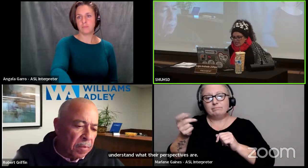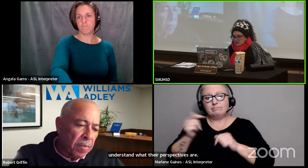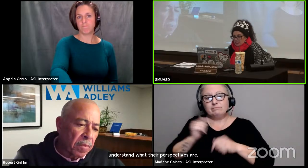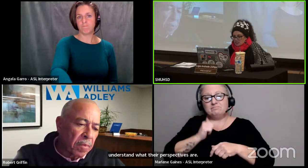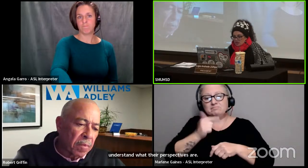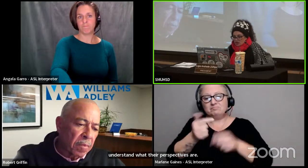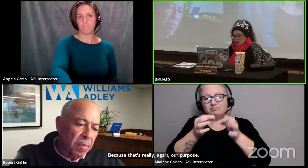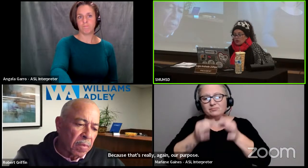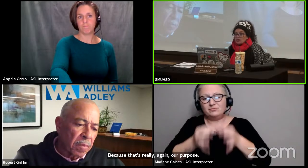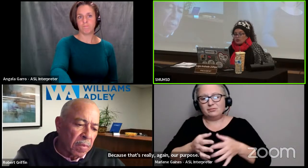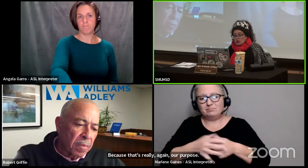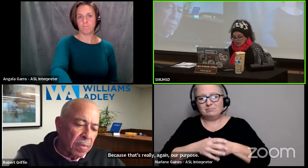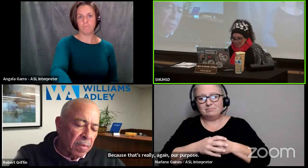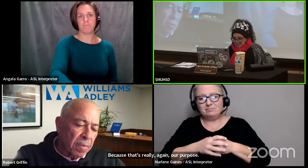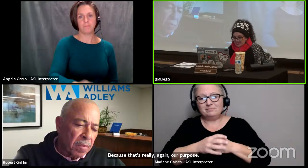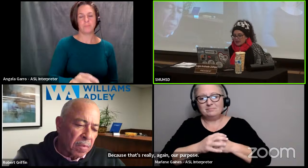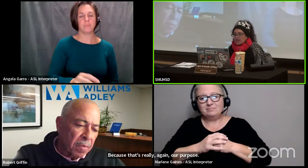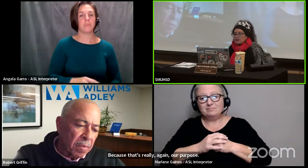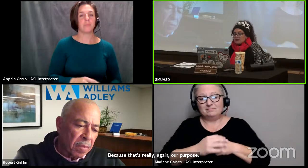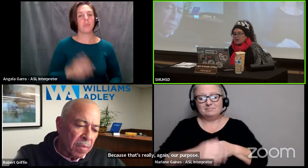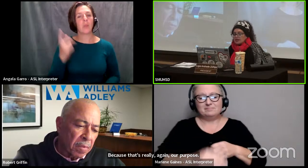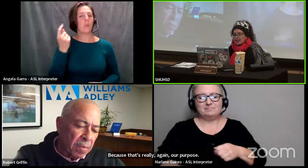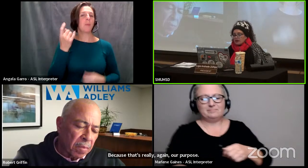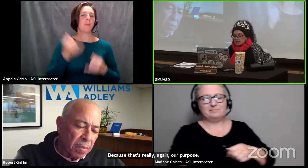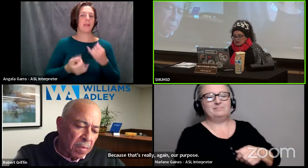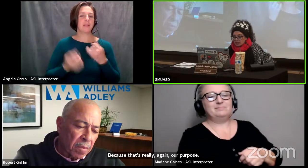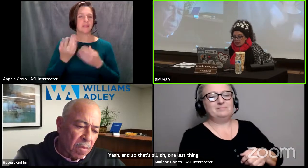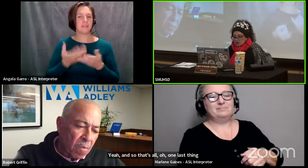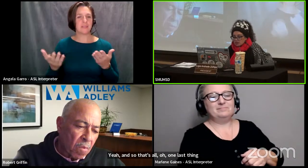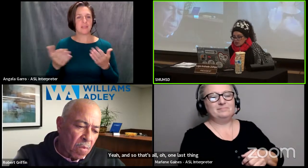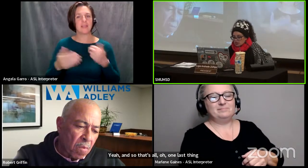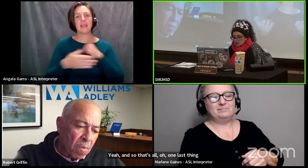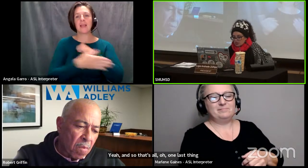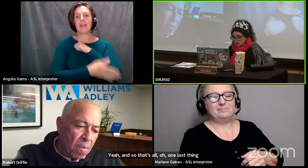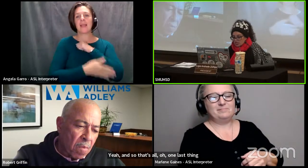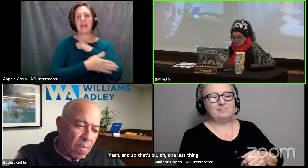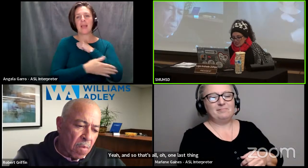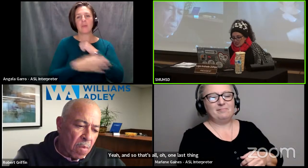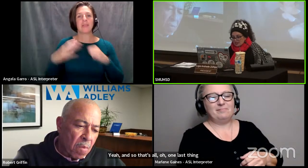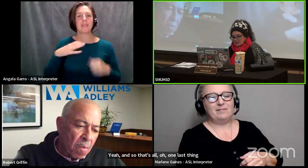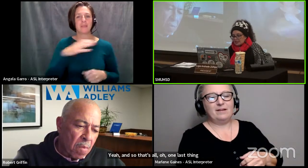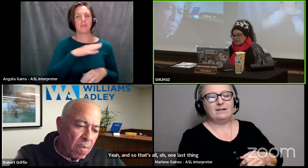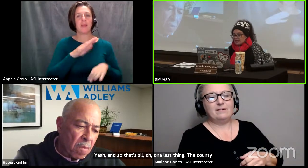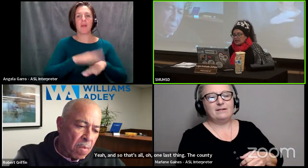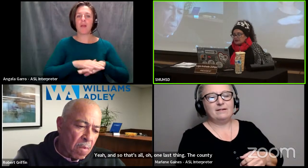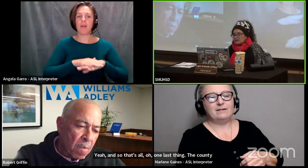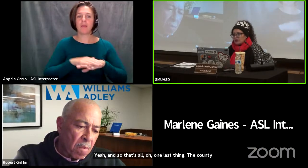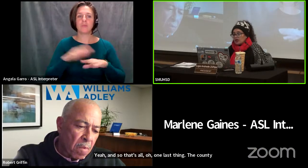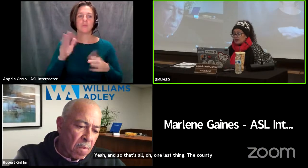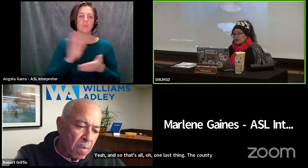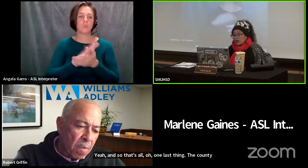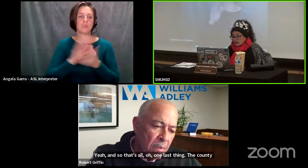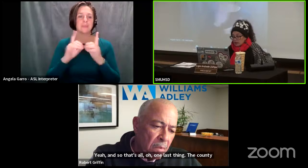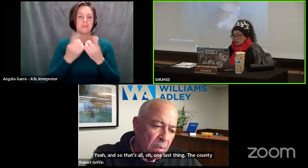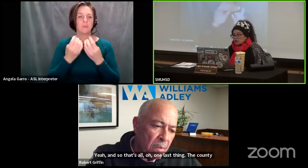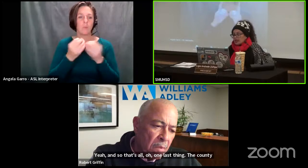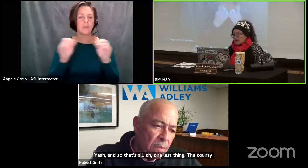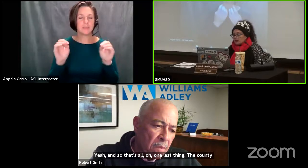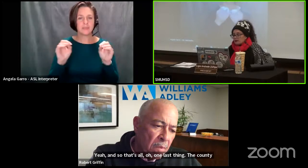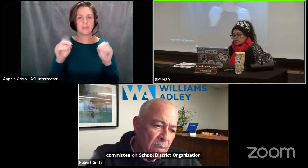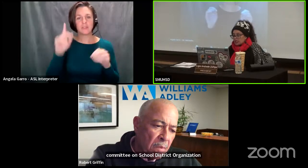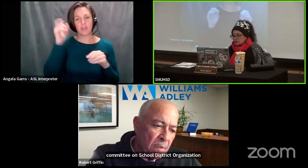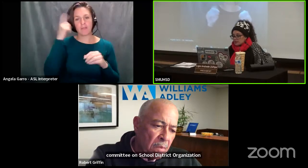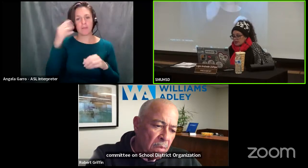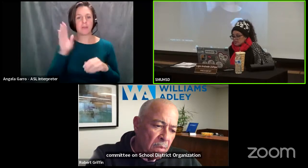Yeah, and so that's all. Oh, one last thing. The County Committee on School District Organization, governing board, we